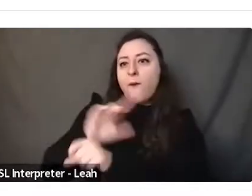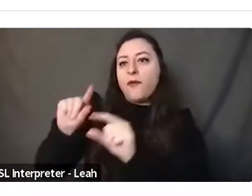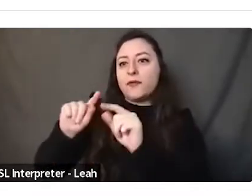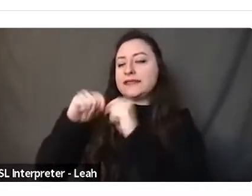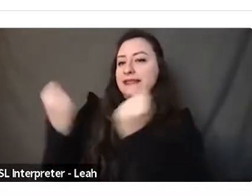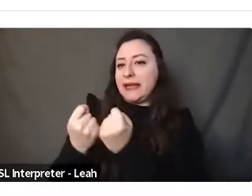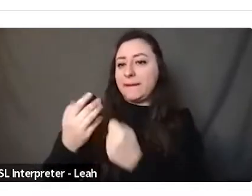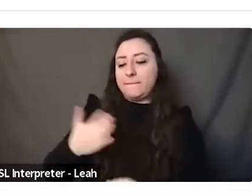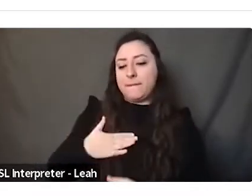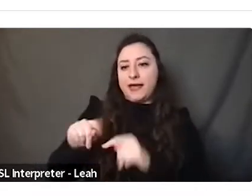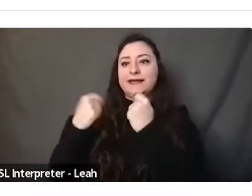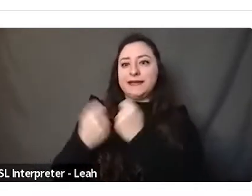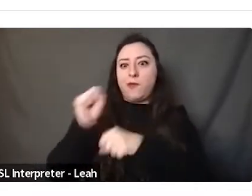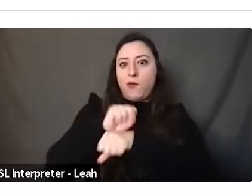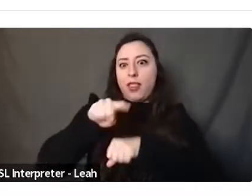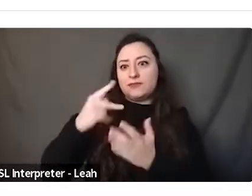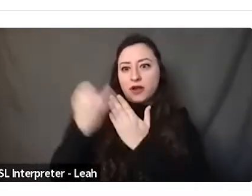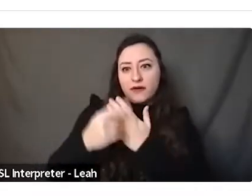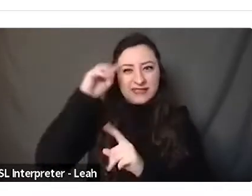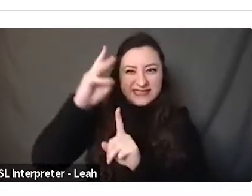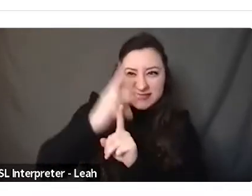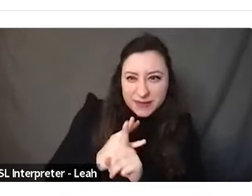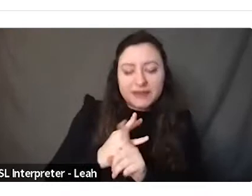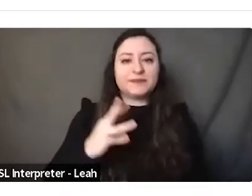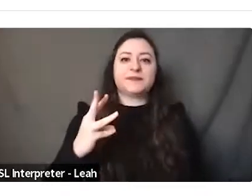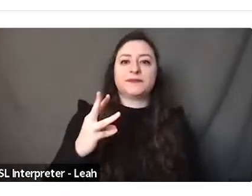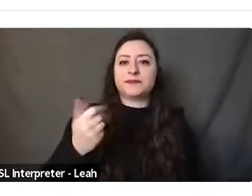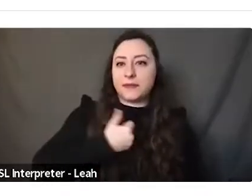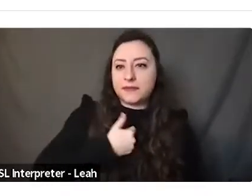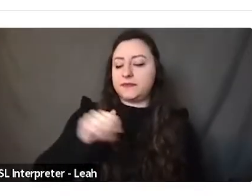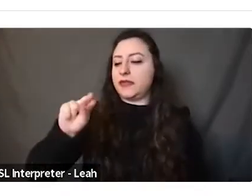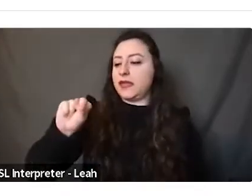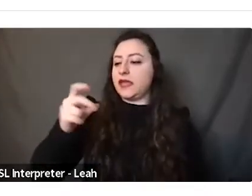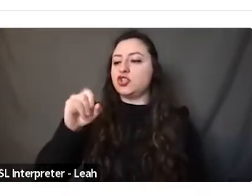for 6 months. And here's my team: Phoebe, Anjali, myself, and Angeline.